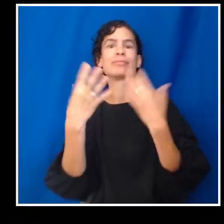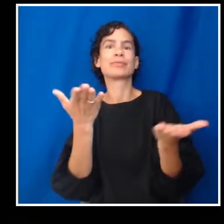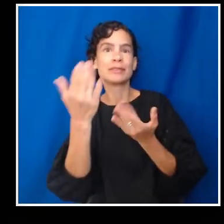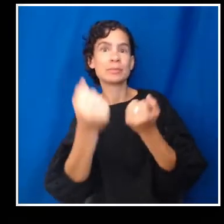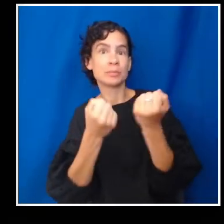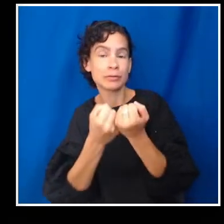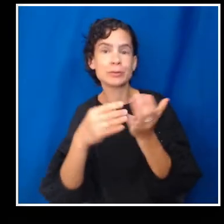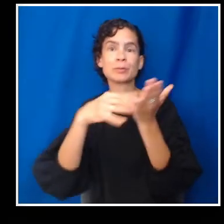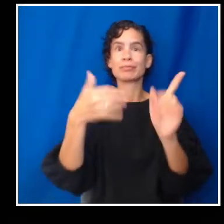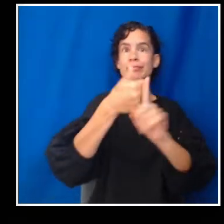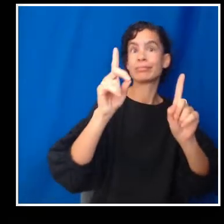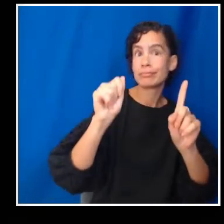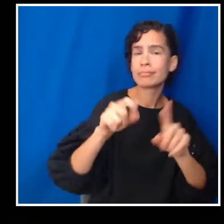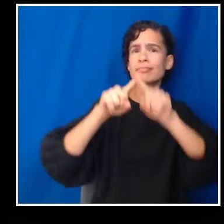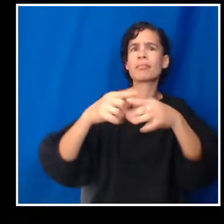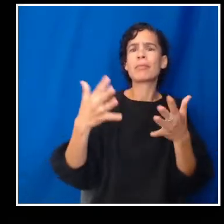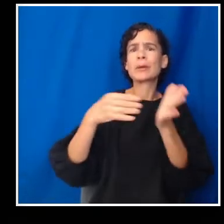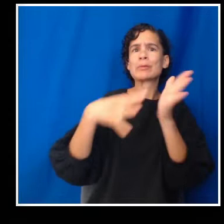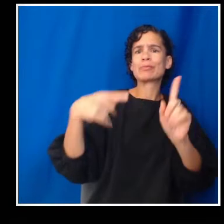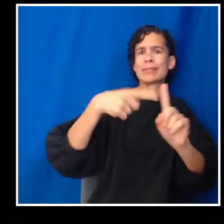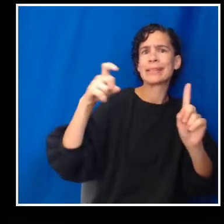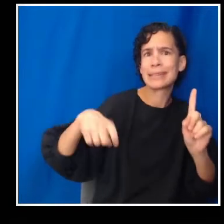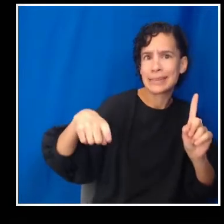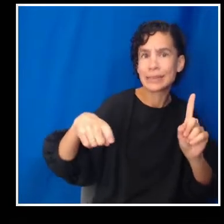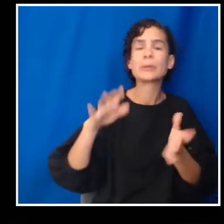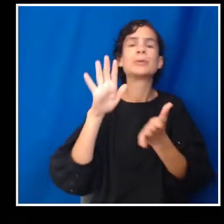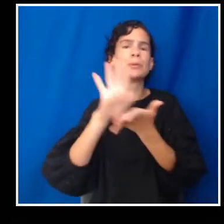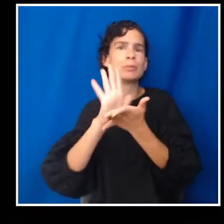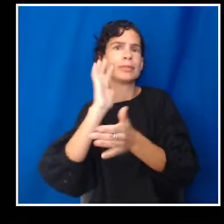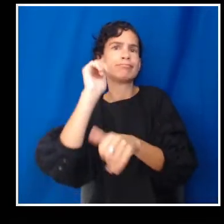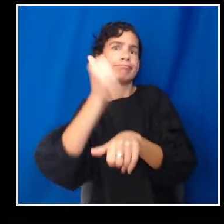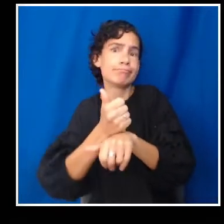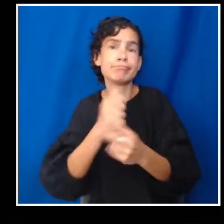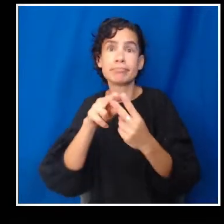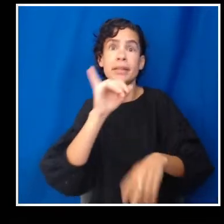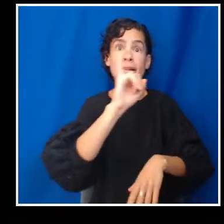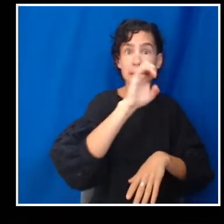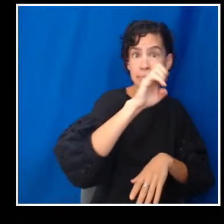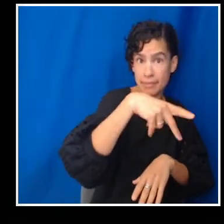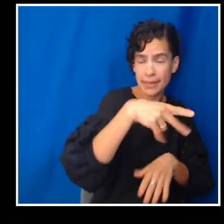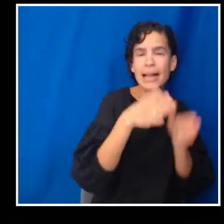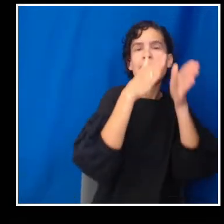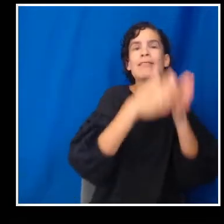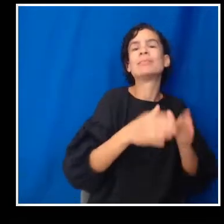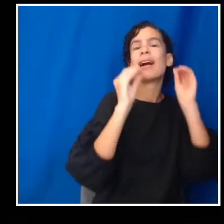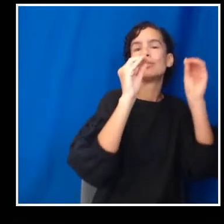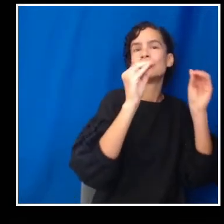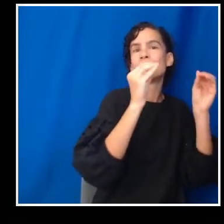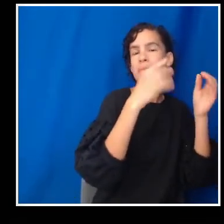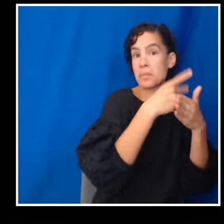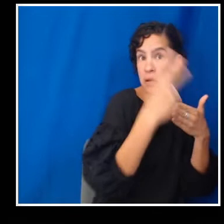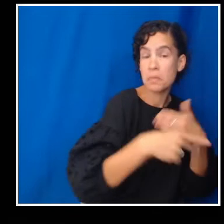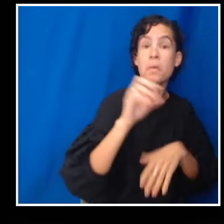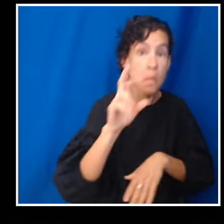disabilities. Depending on what a student needs, the school will create either an individualized education program, called an IEP for short, or